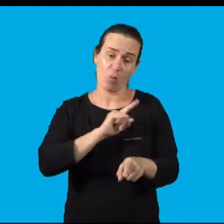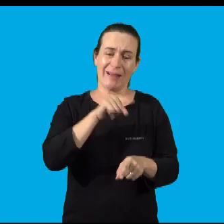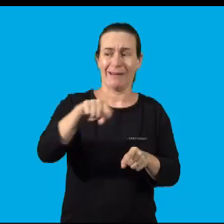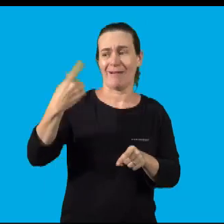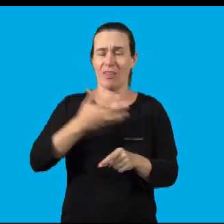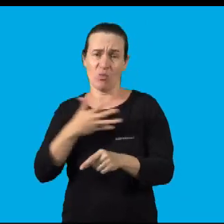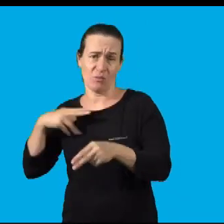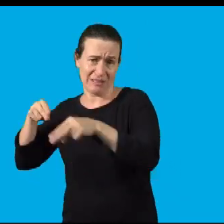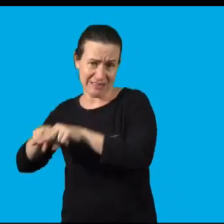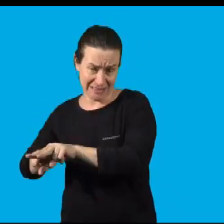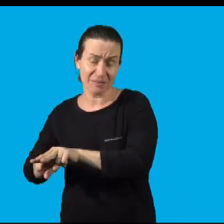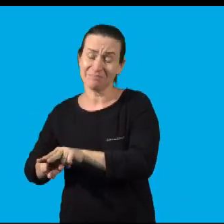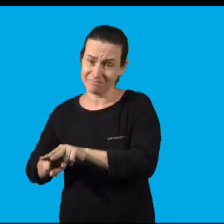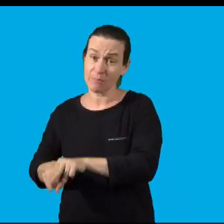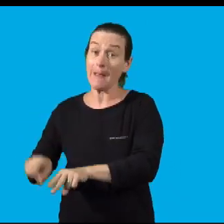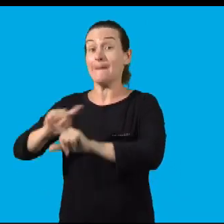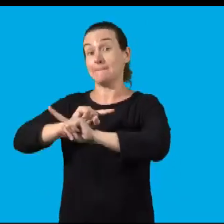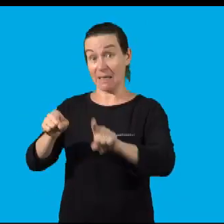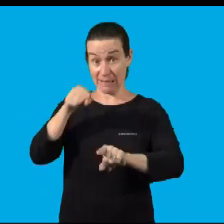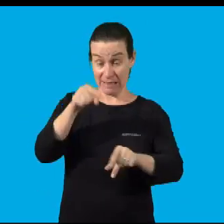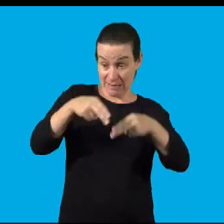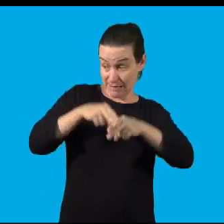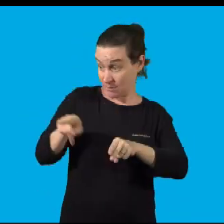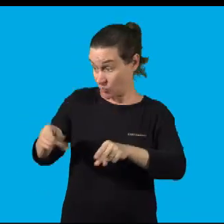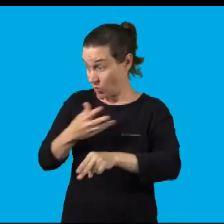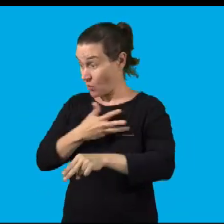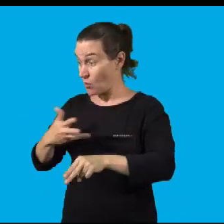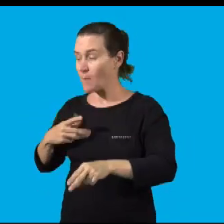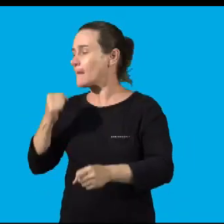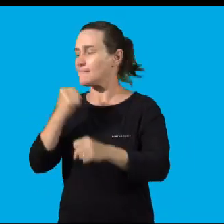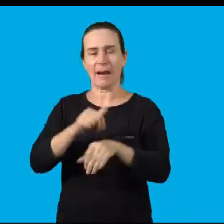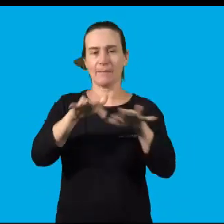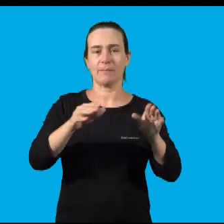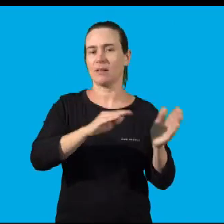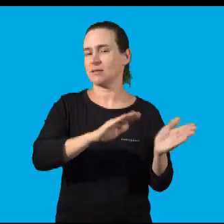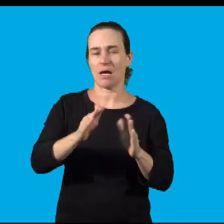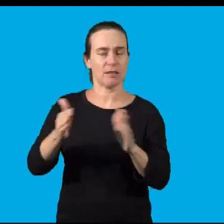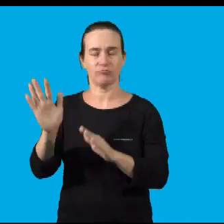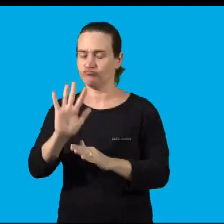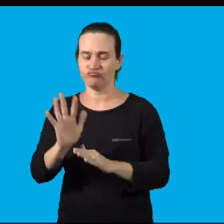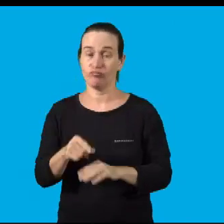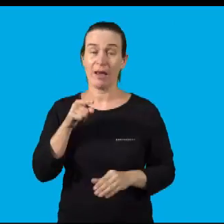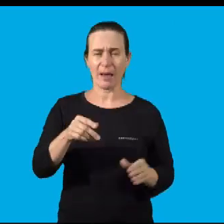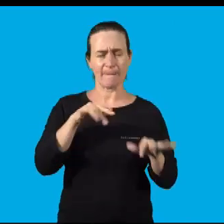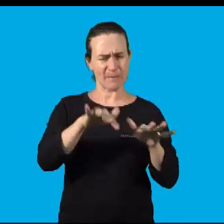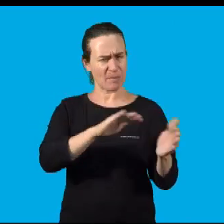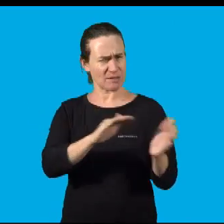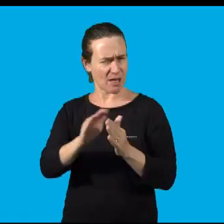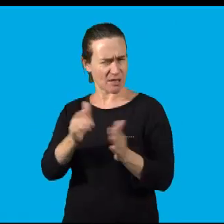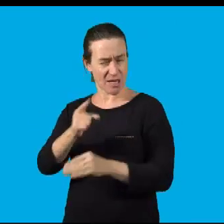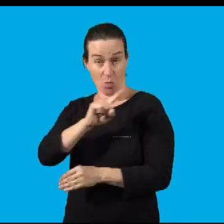affair, it is not his actions that cause the deaths of multiple characters. The tragedy is caused by